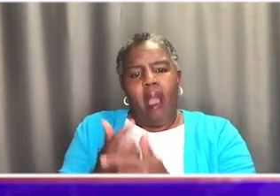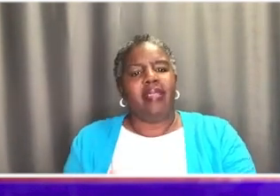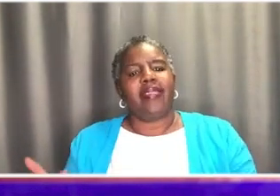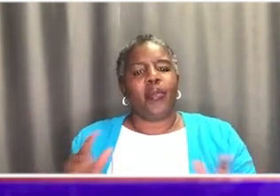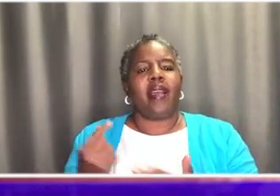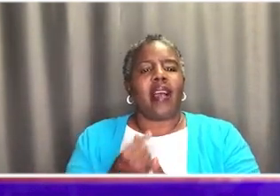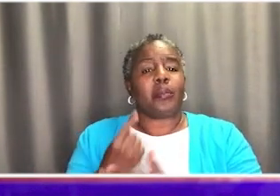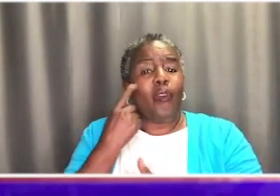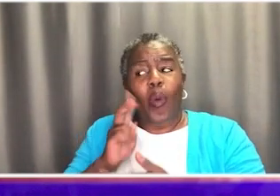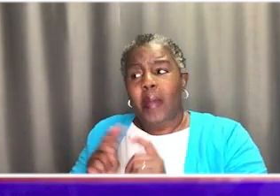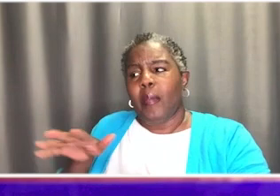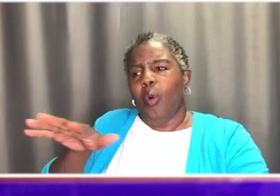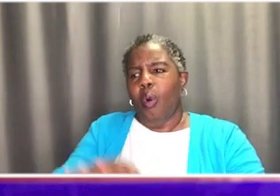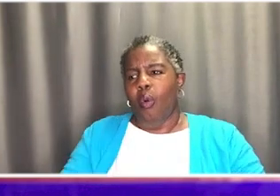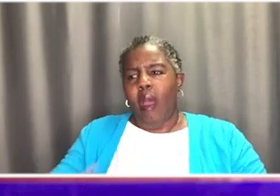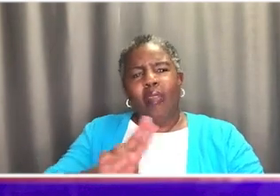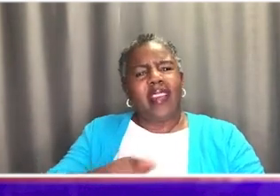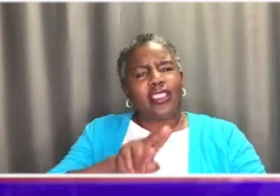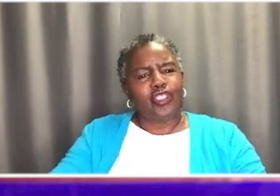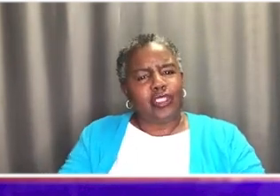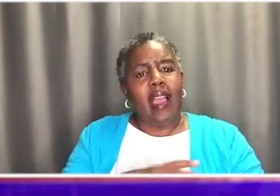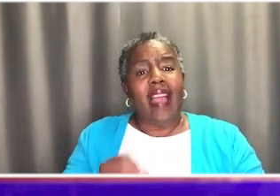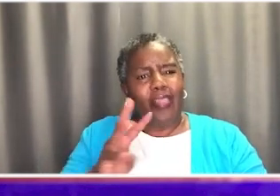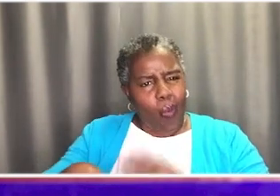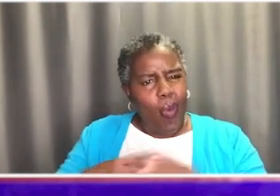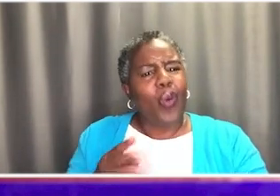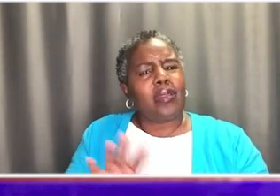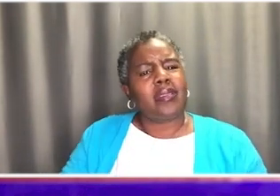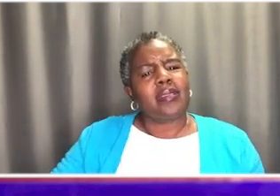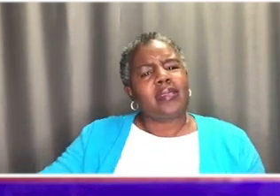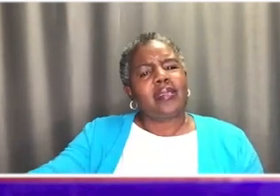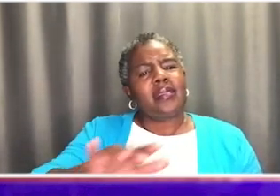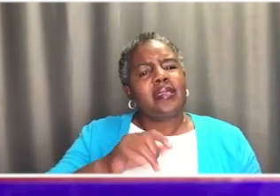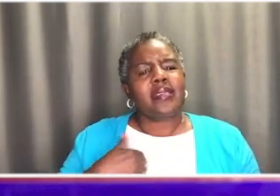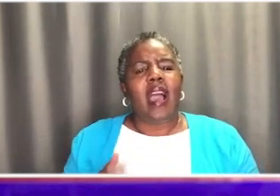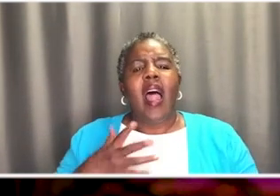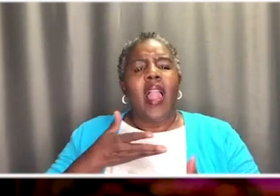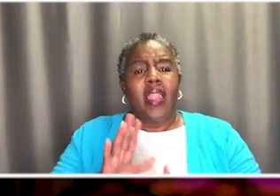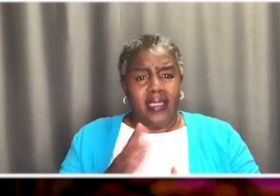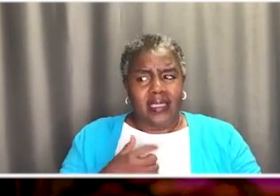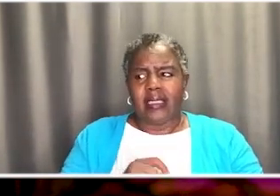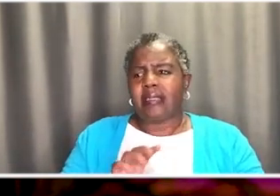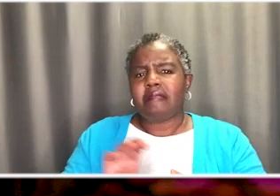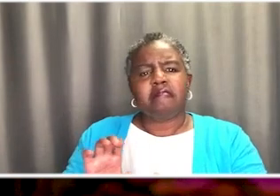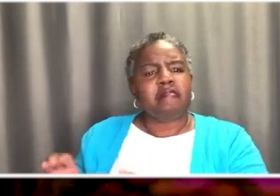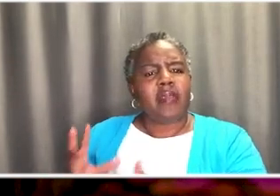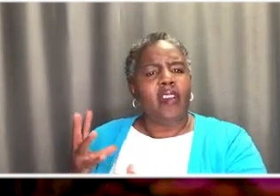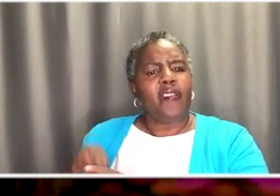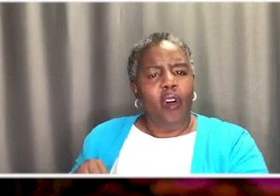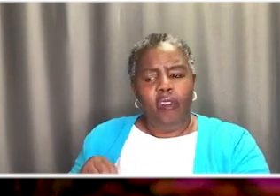to people around the nation and the world. Let's make the investment in